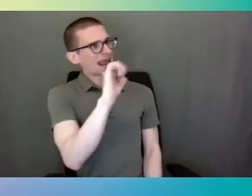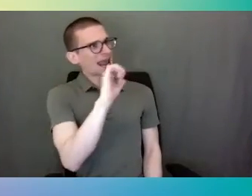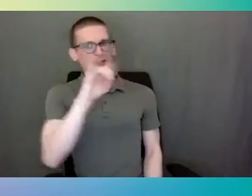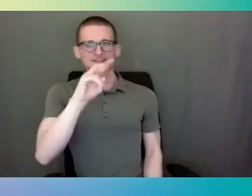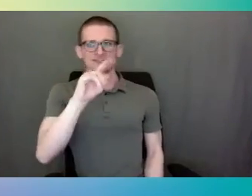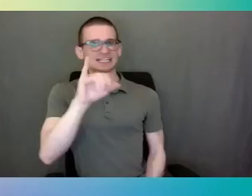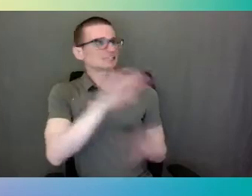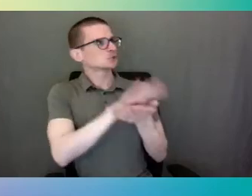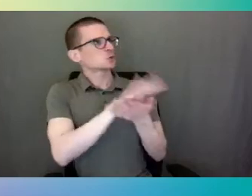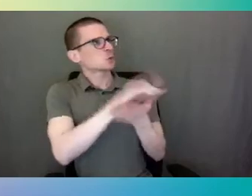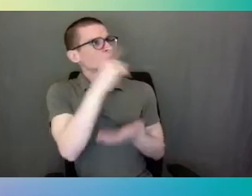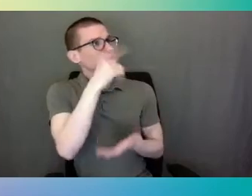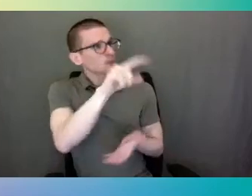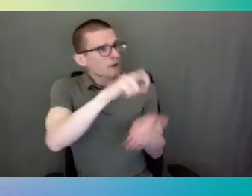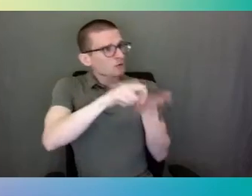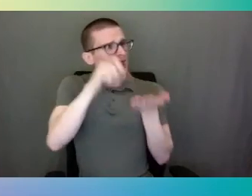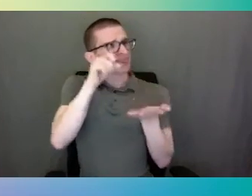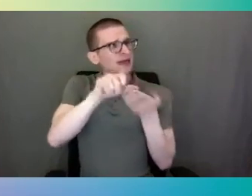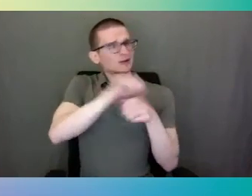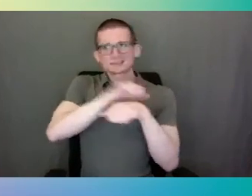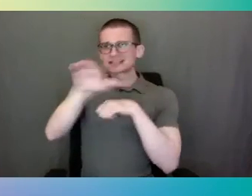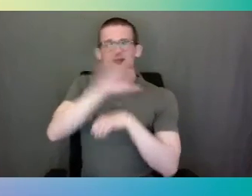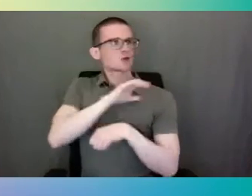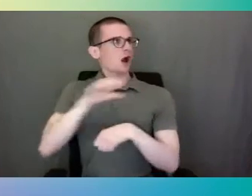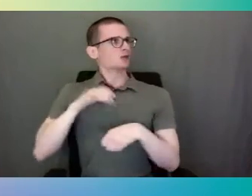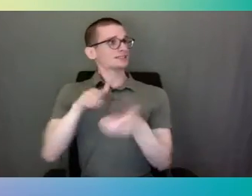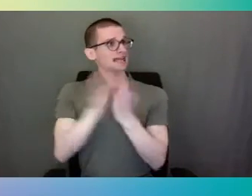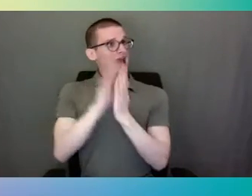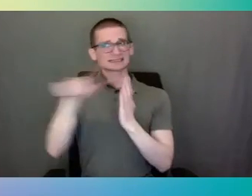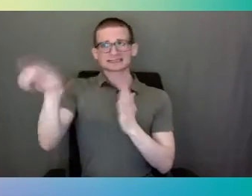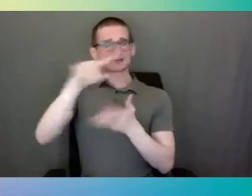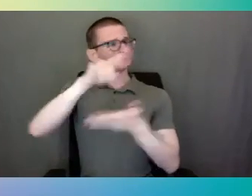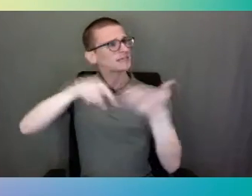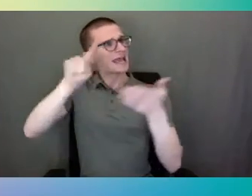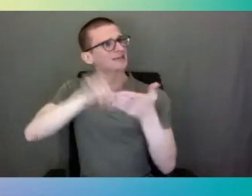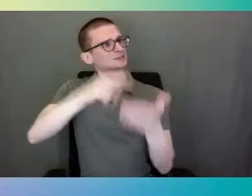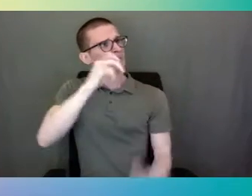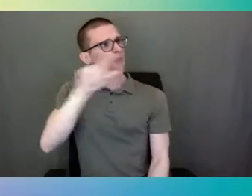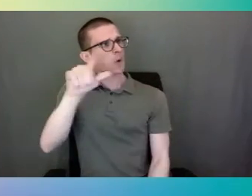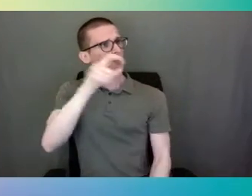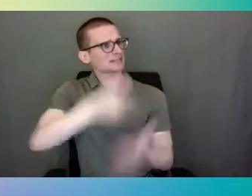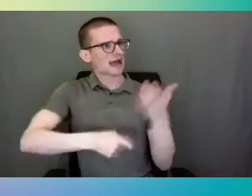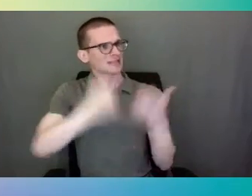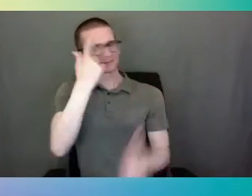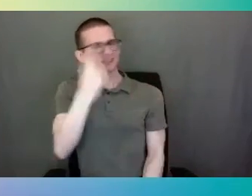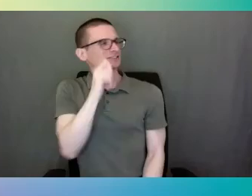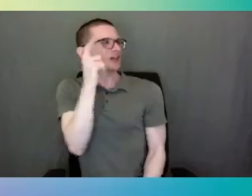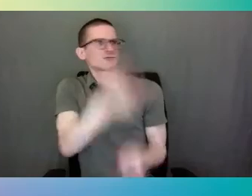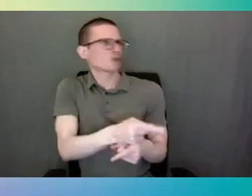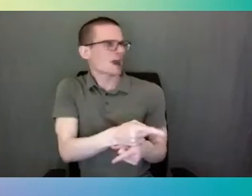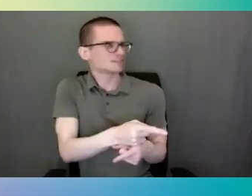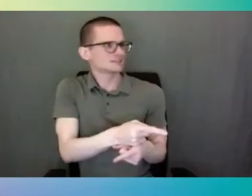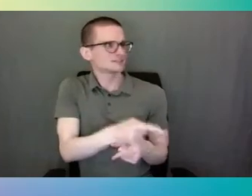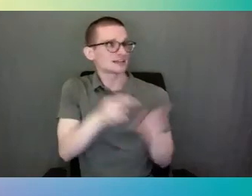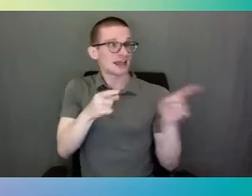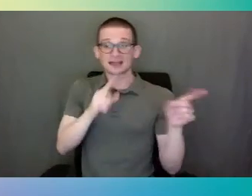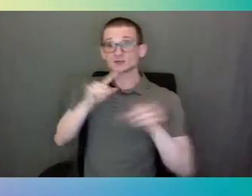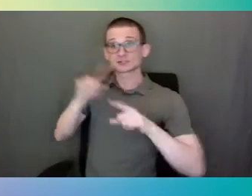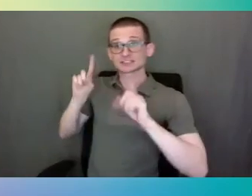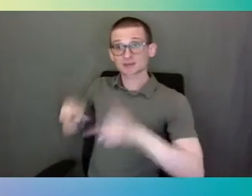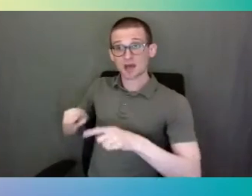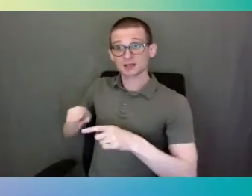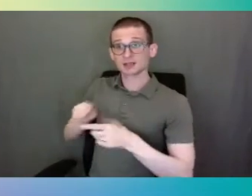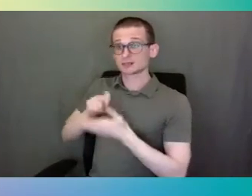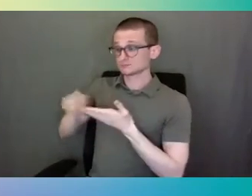them to get rid of this poll tax because it's just not right. And Dr. Weigel wrote back to her, as he wrote back